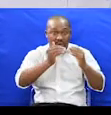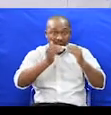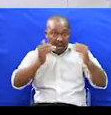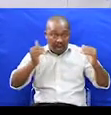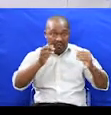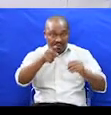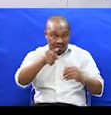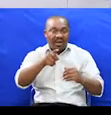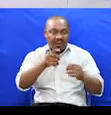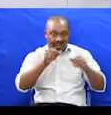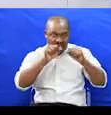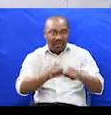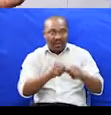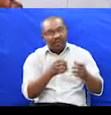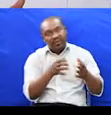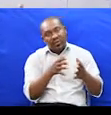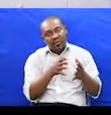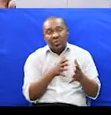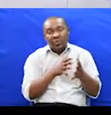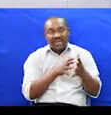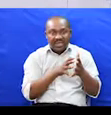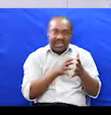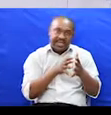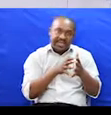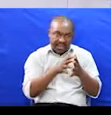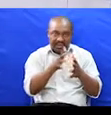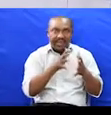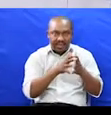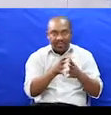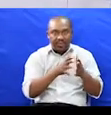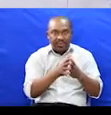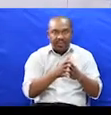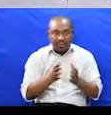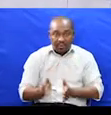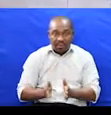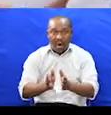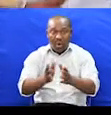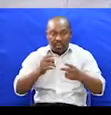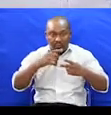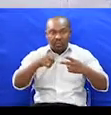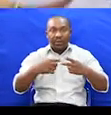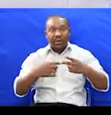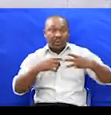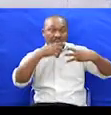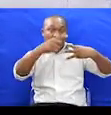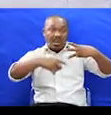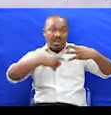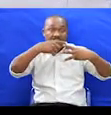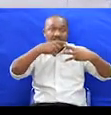to explain is just to state it. State 1 is this, 2 is this, second this. So from these 3